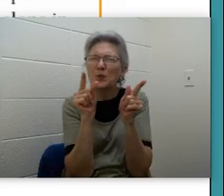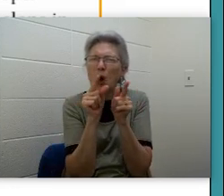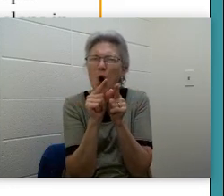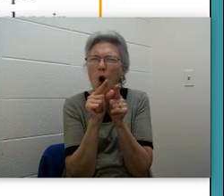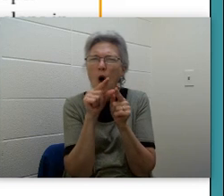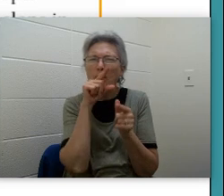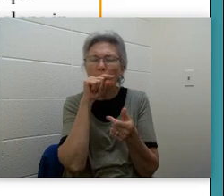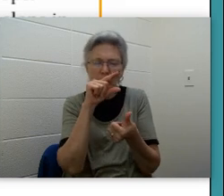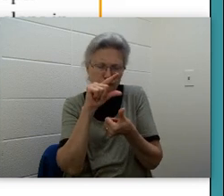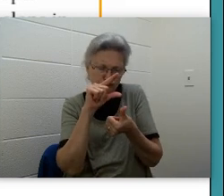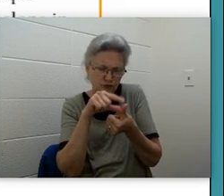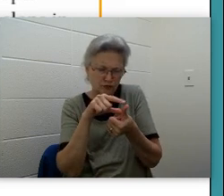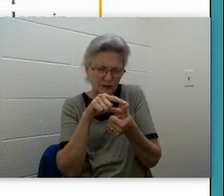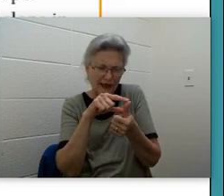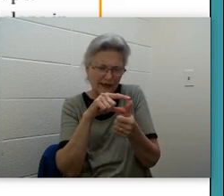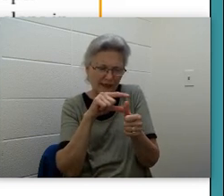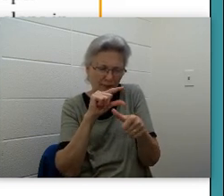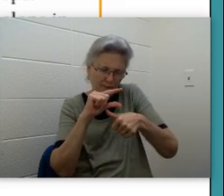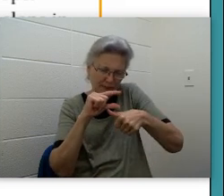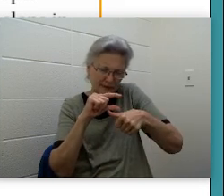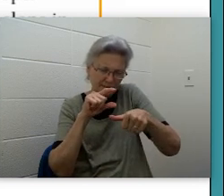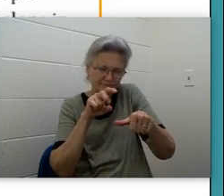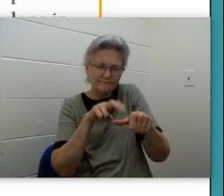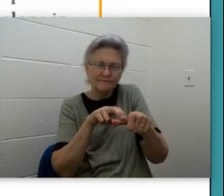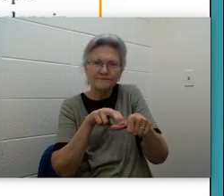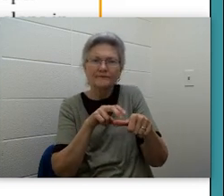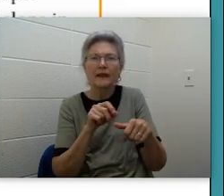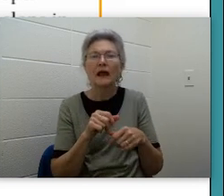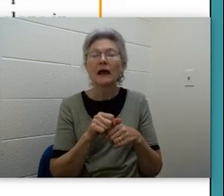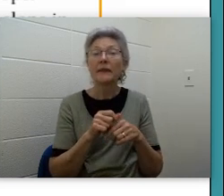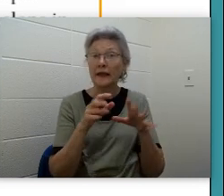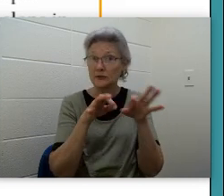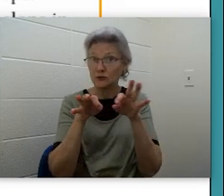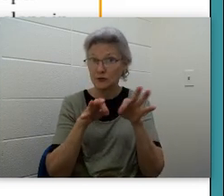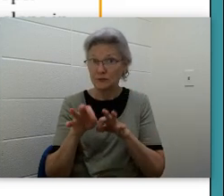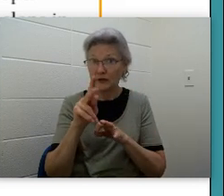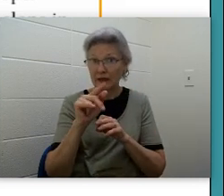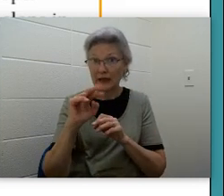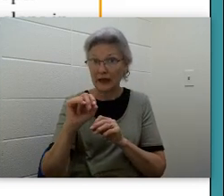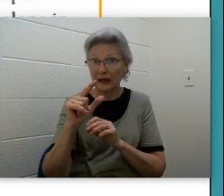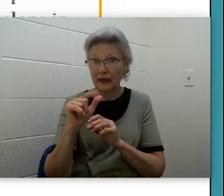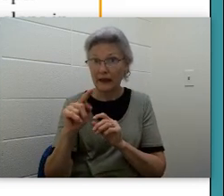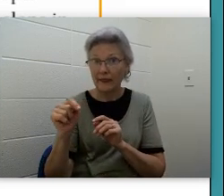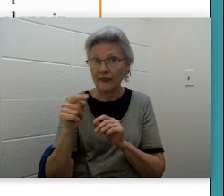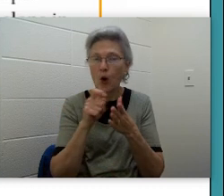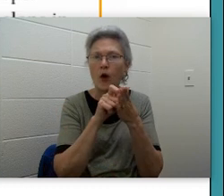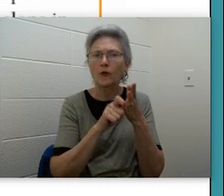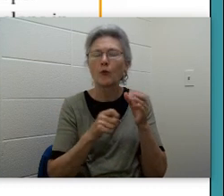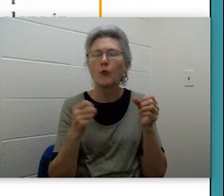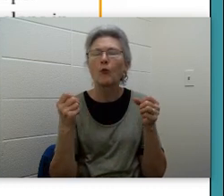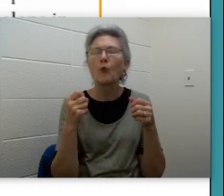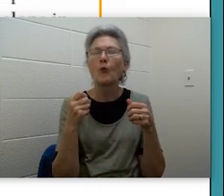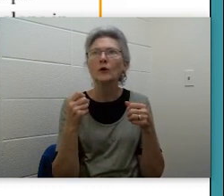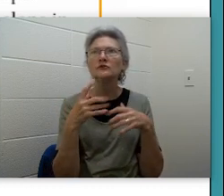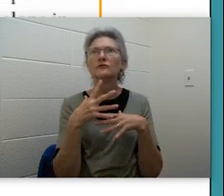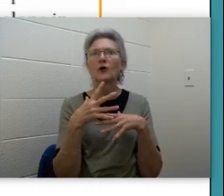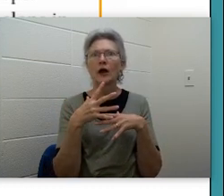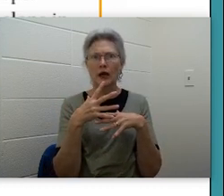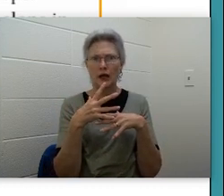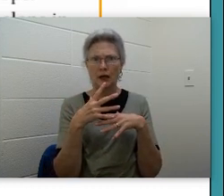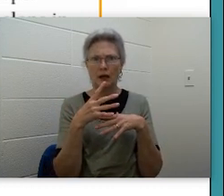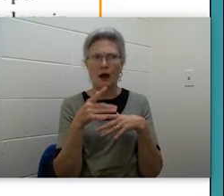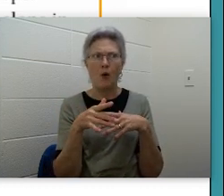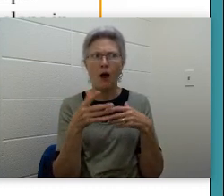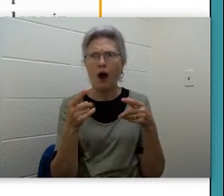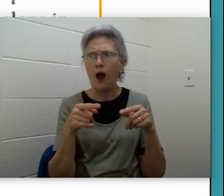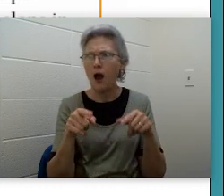that because of that description of the kinglet, the author was very afraid of what was going to happen